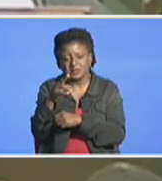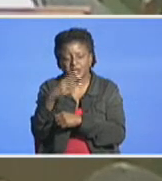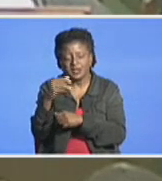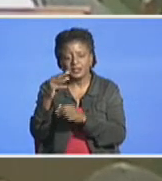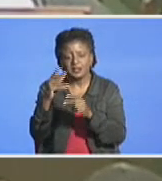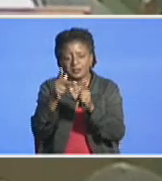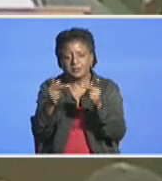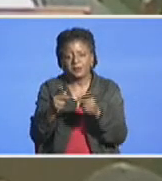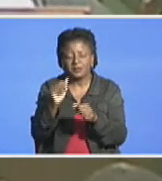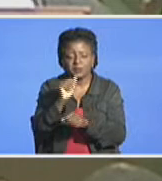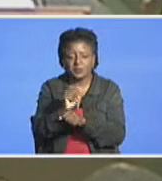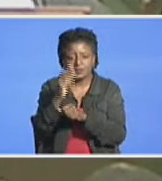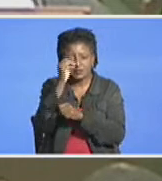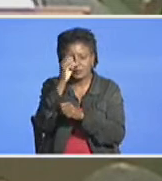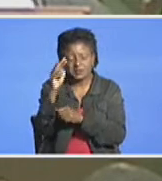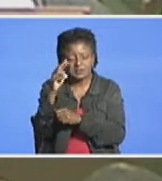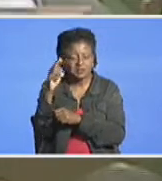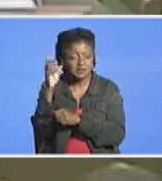Desmond Bannister.